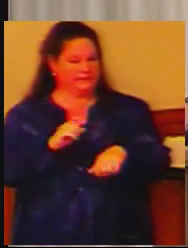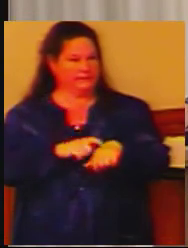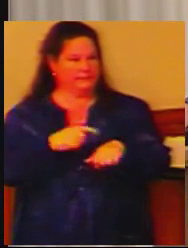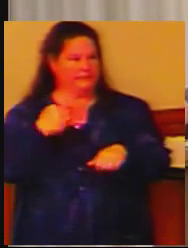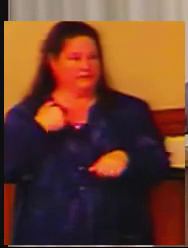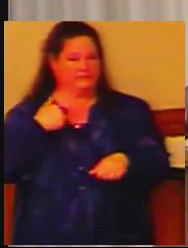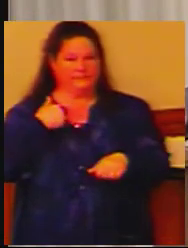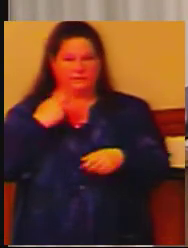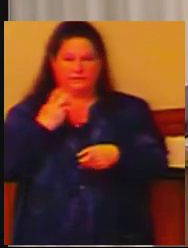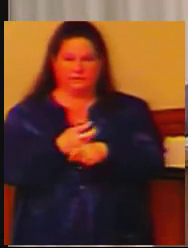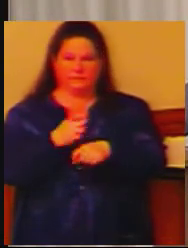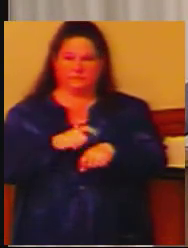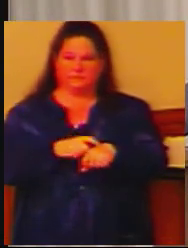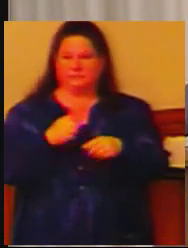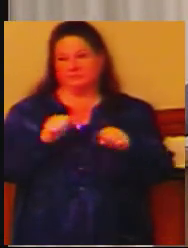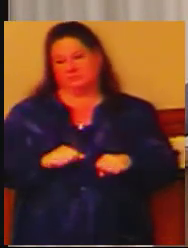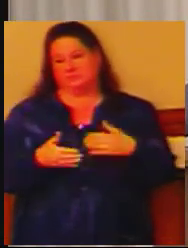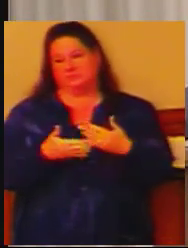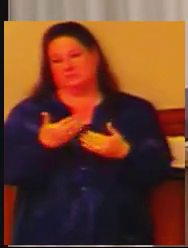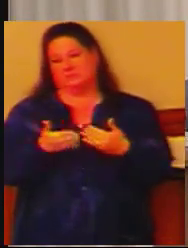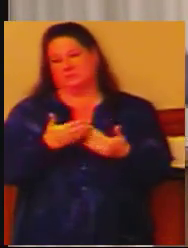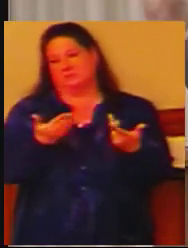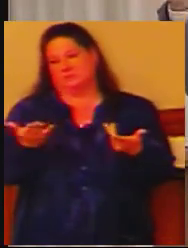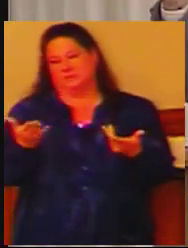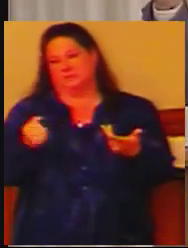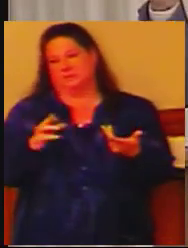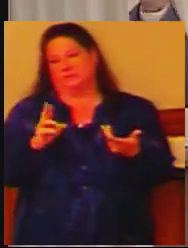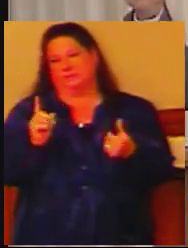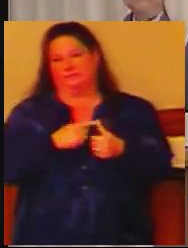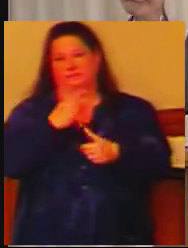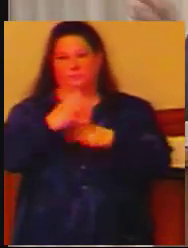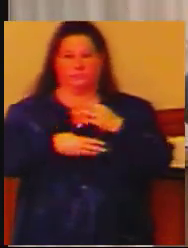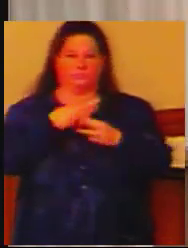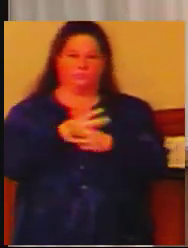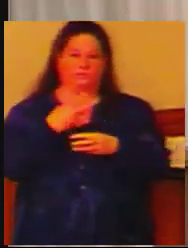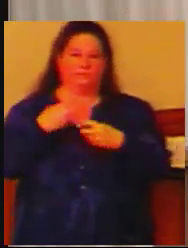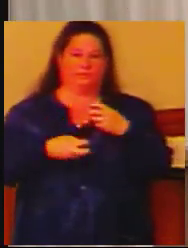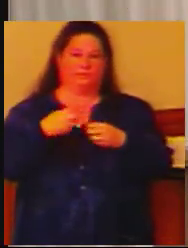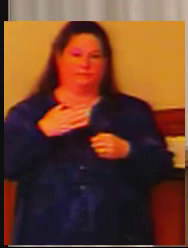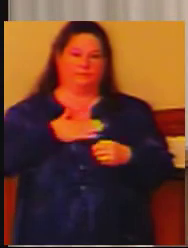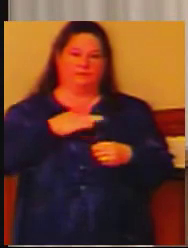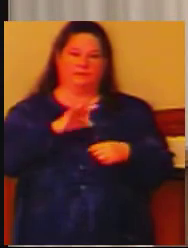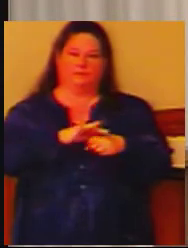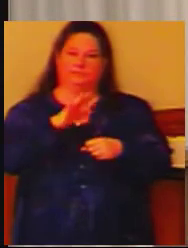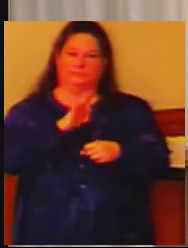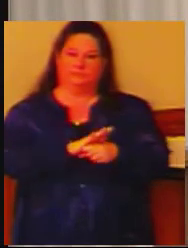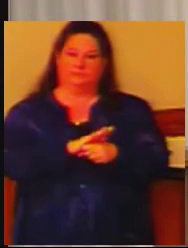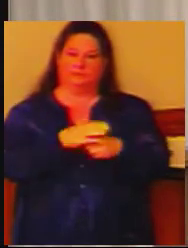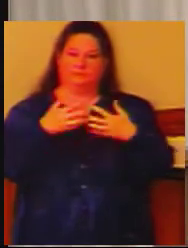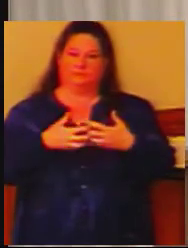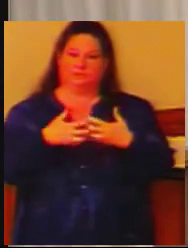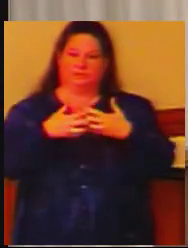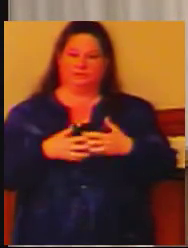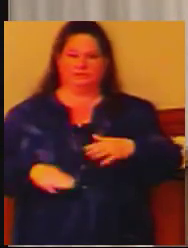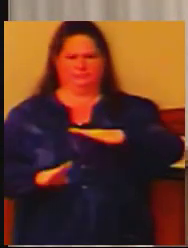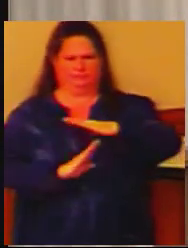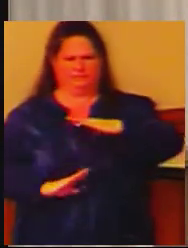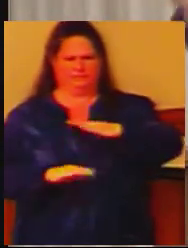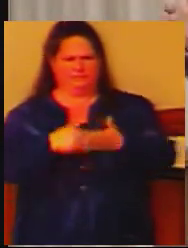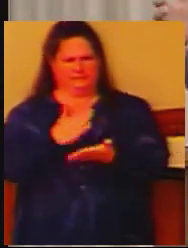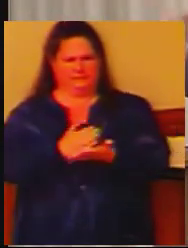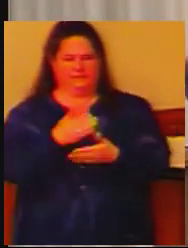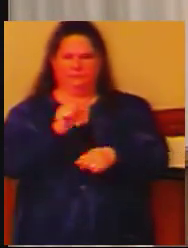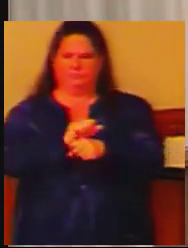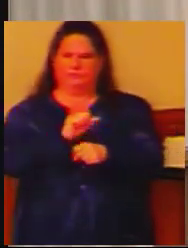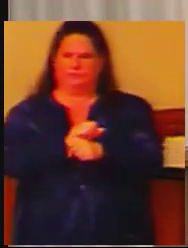hard time. It can be a simple little thing. It can be a first world problem. My Coke machine in the basement quit working. Unbelievable.